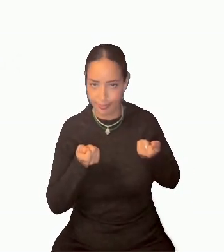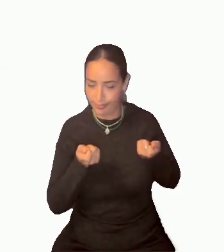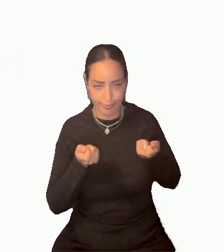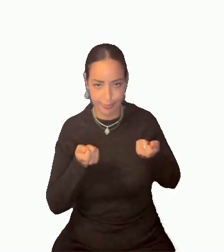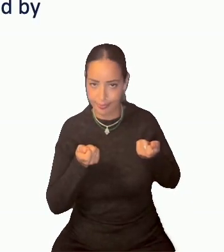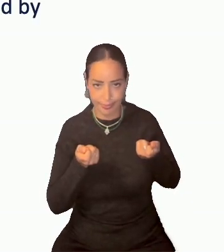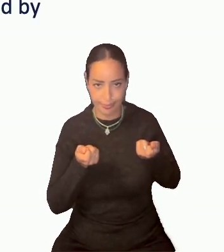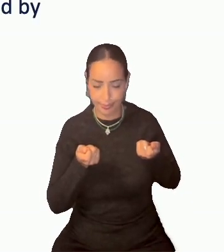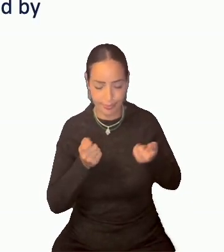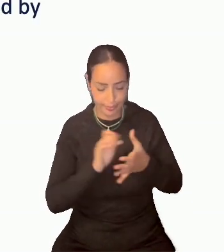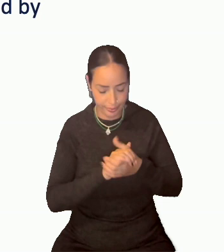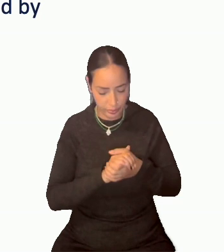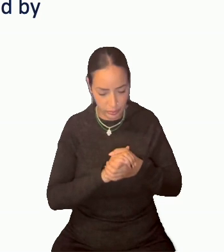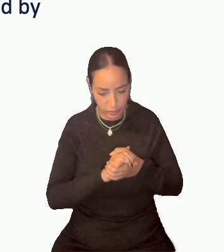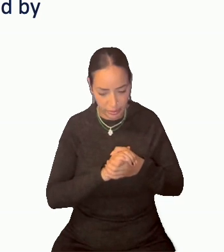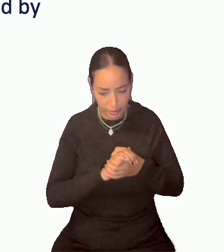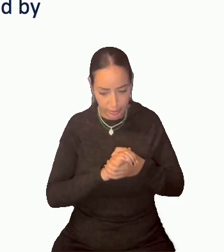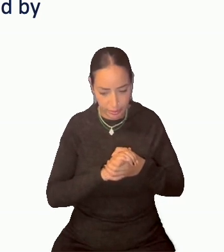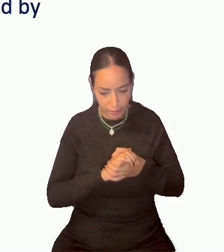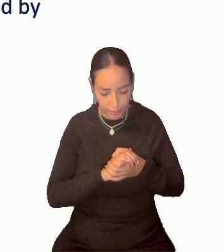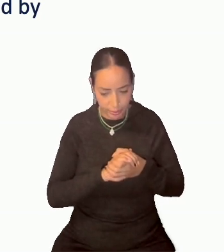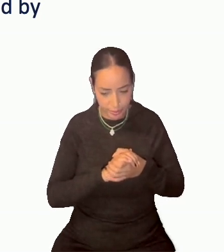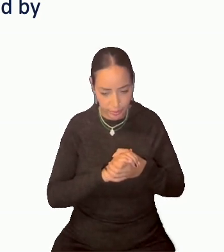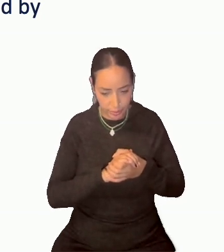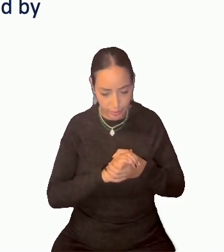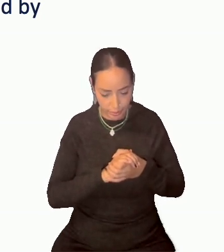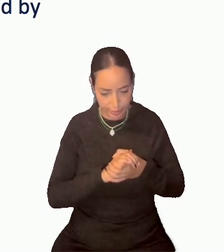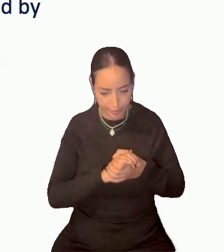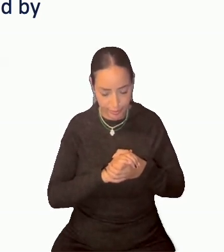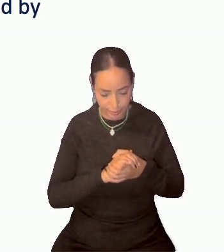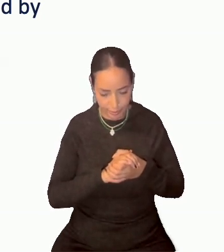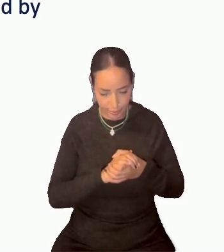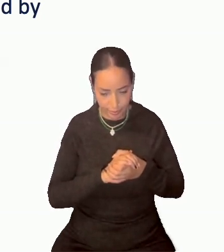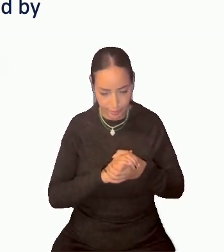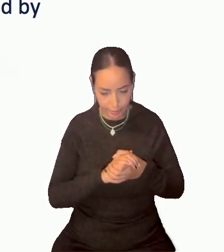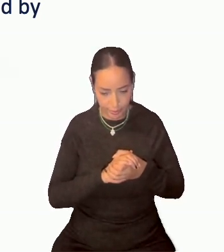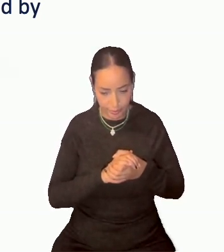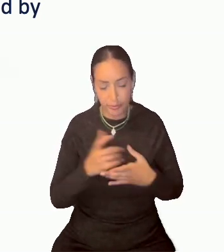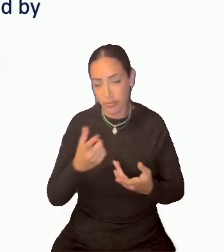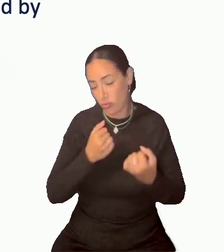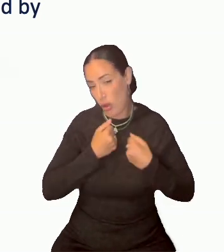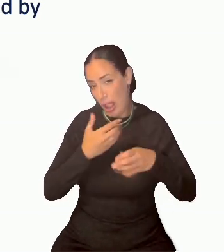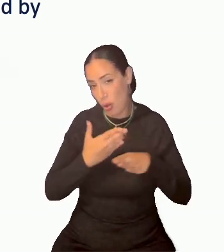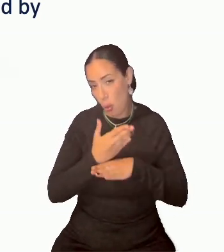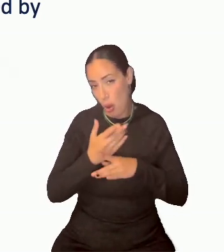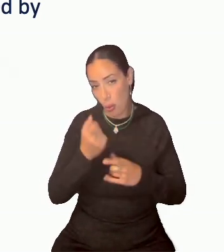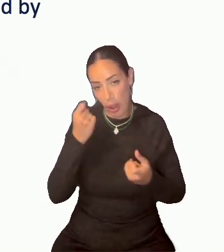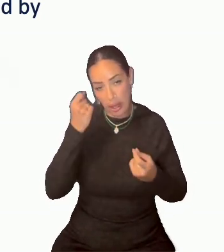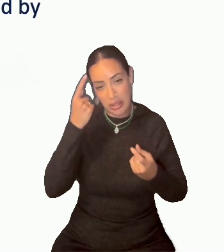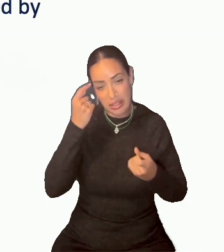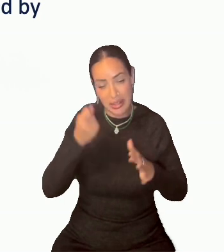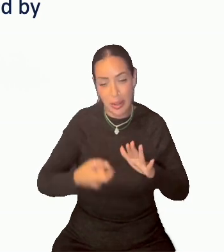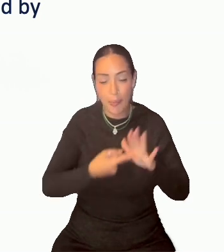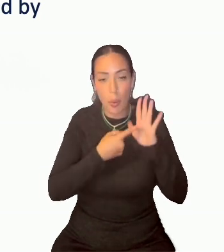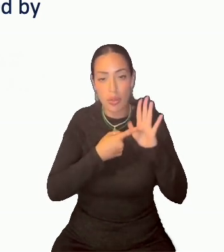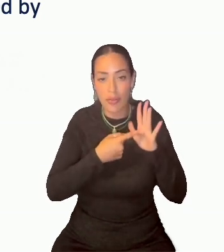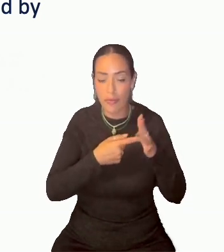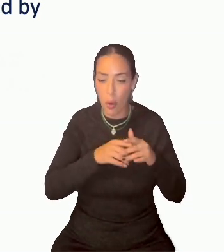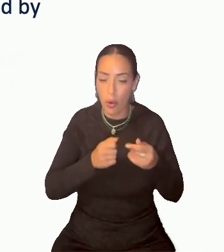role. For many of us who engage with bereaved families, we understand the significance of involving the wider